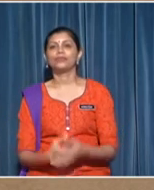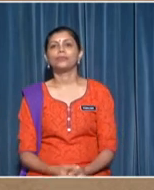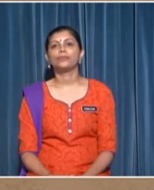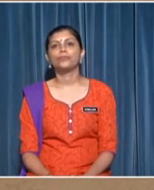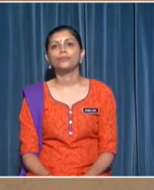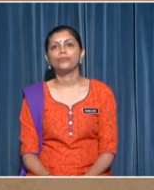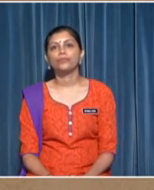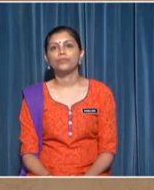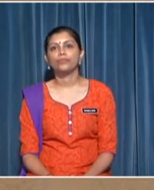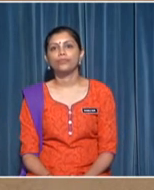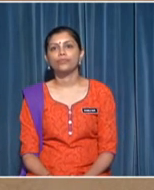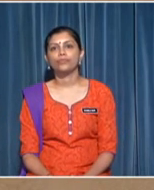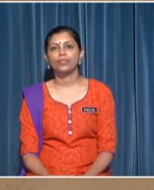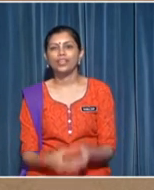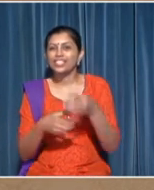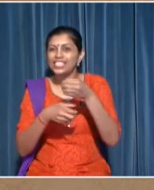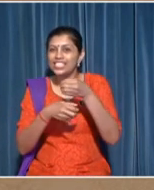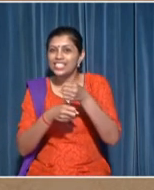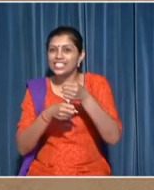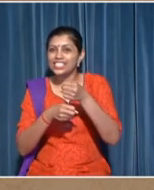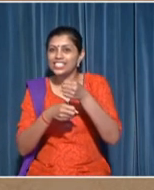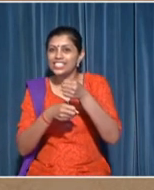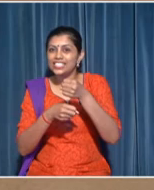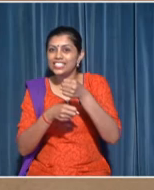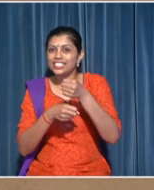Now, let's give a little squeeze to the stocking here.